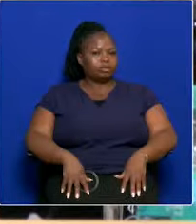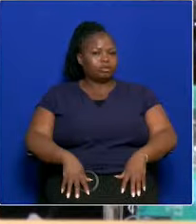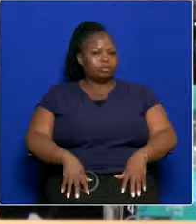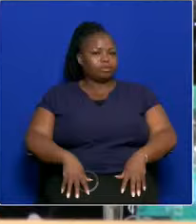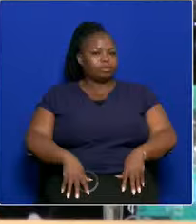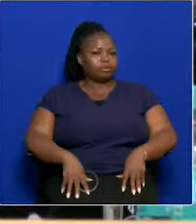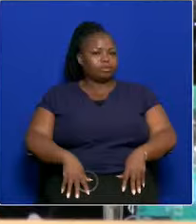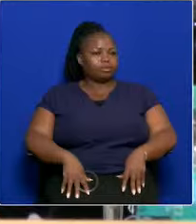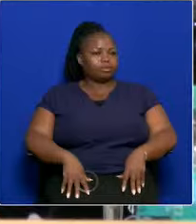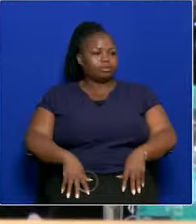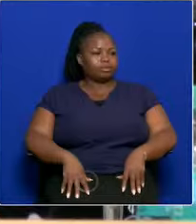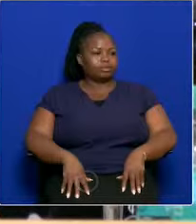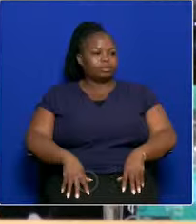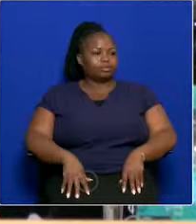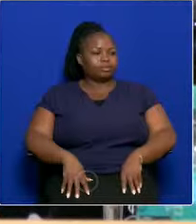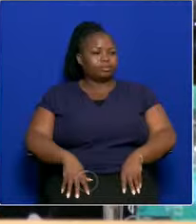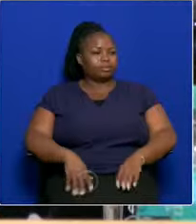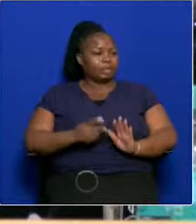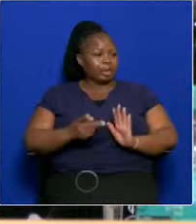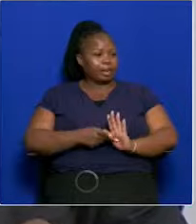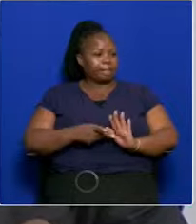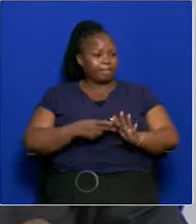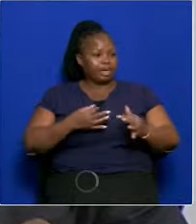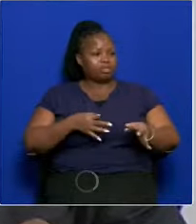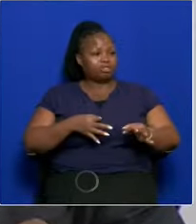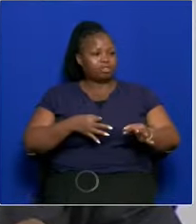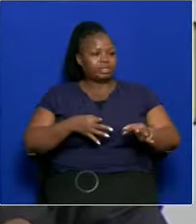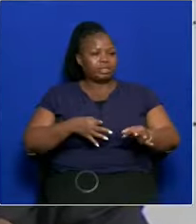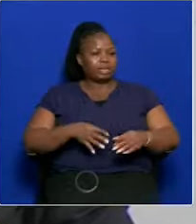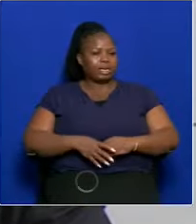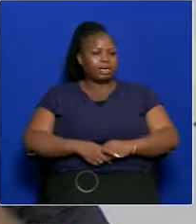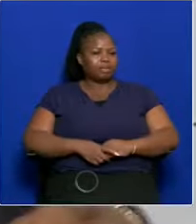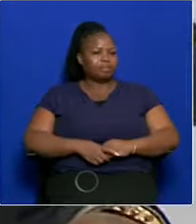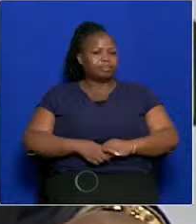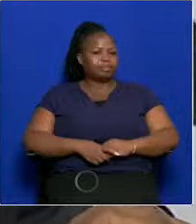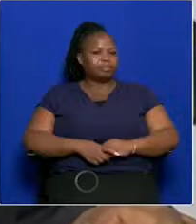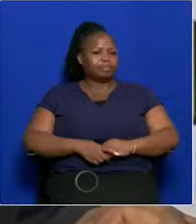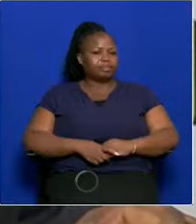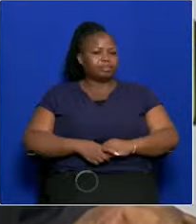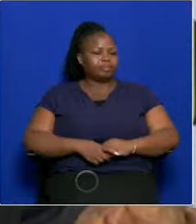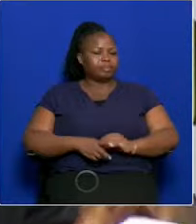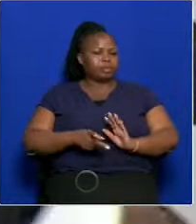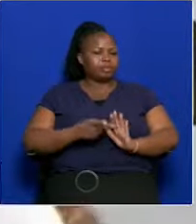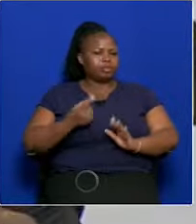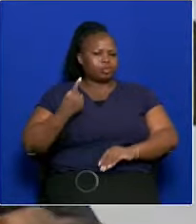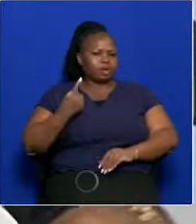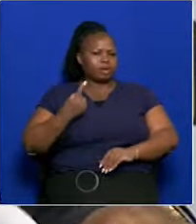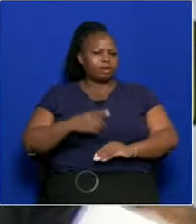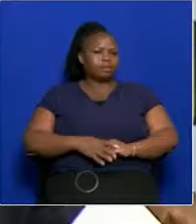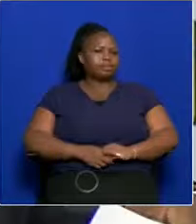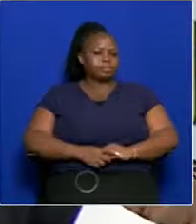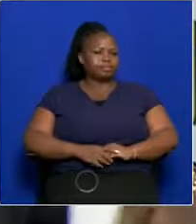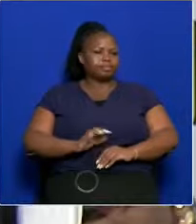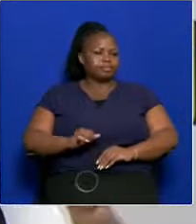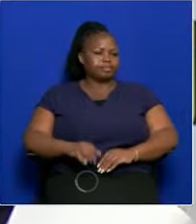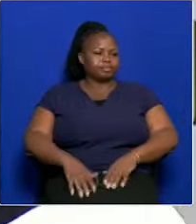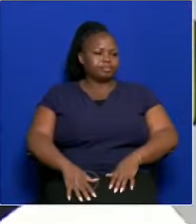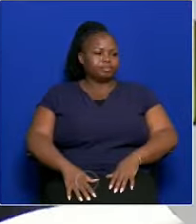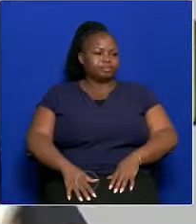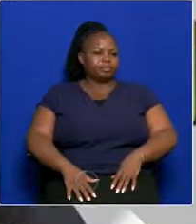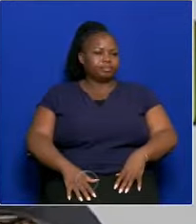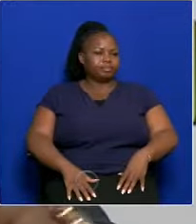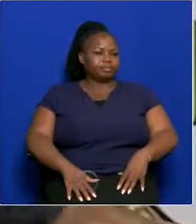It will be page? So it starts on page 1. Page 1. Yes.